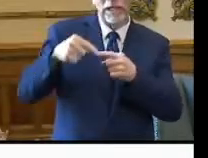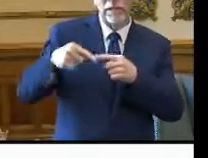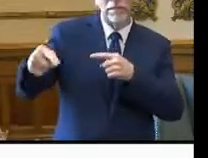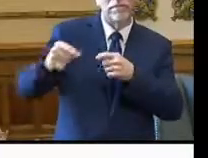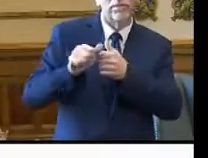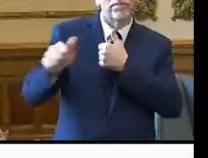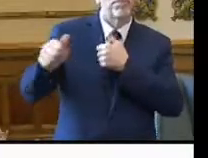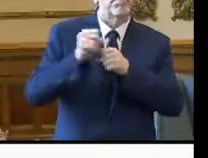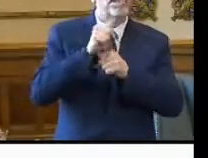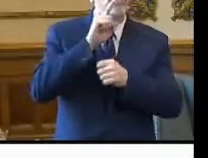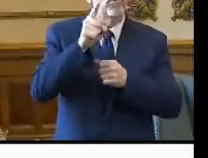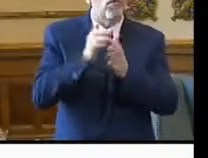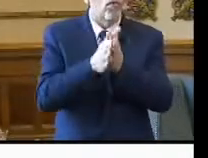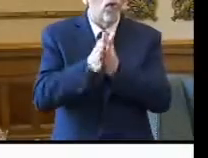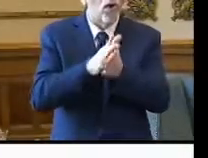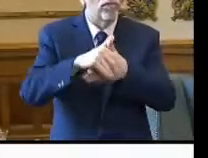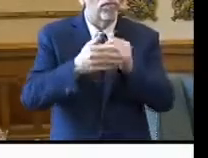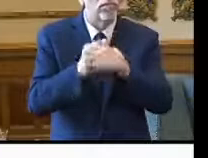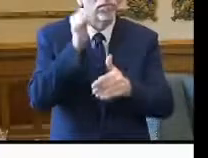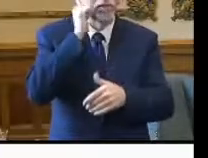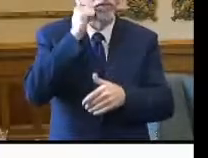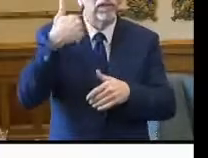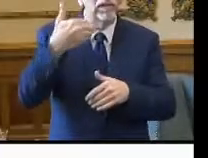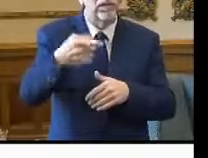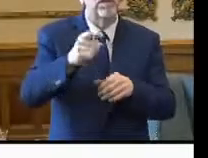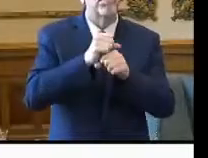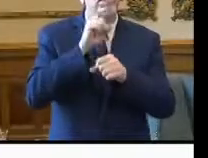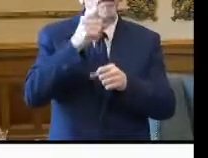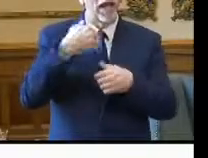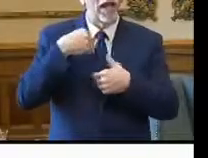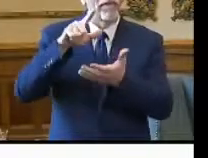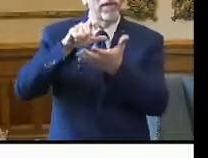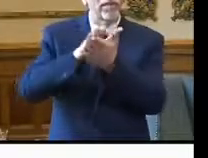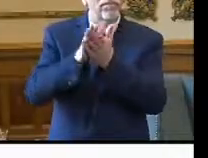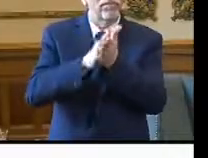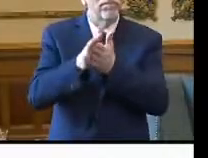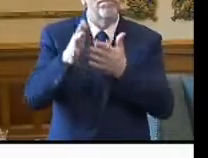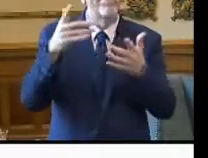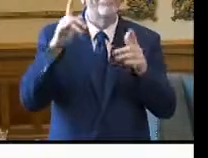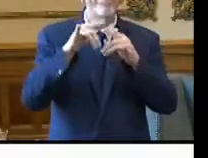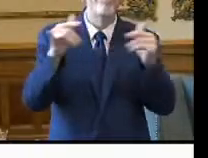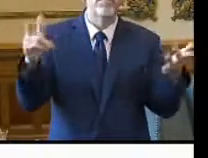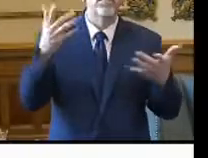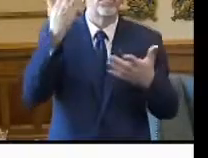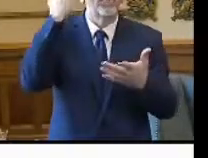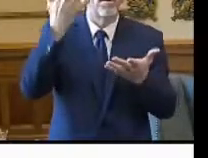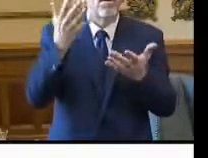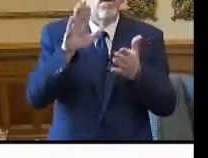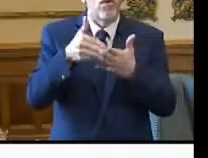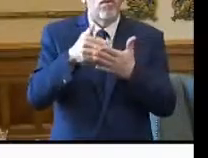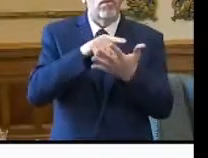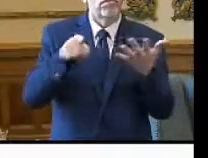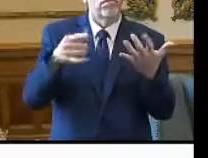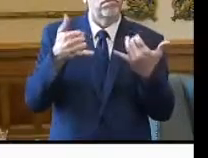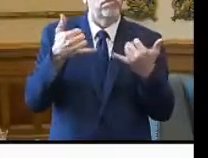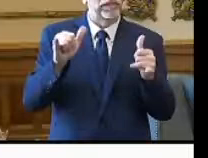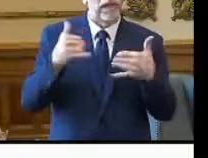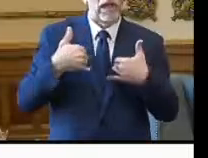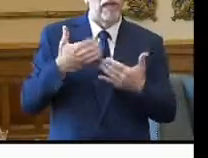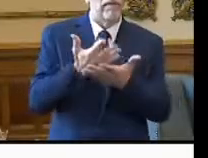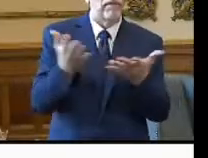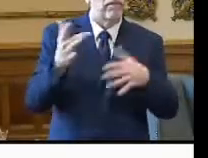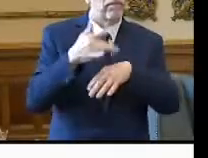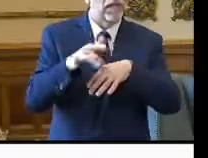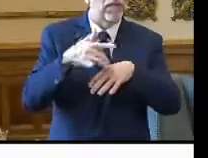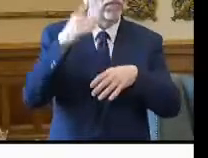washing hands on a regular basis, making sure that there's hand sanitizer, et cetera, that all of that is available